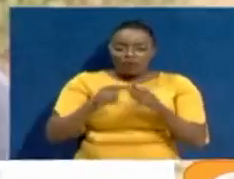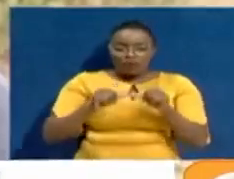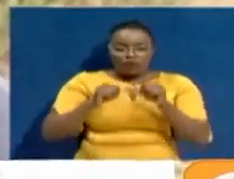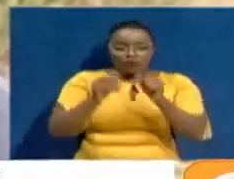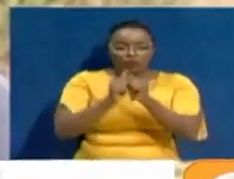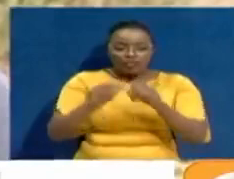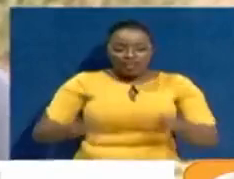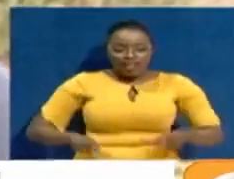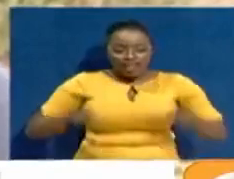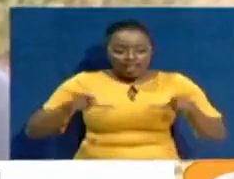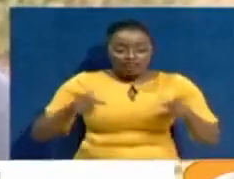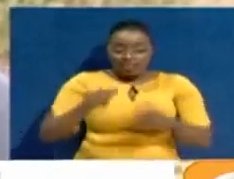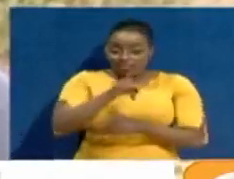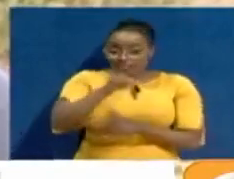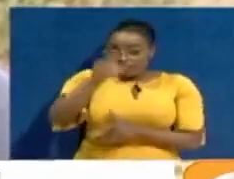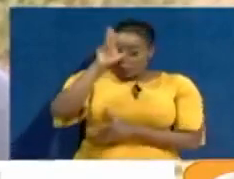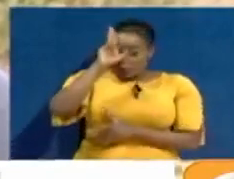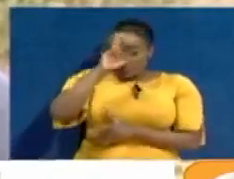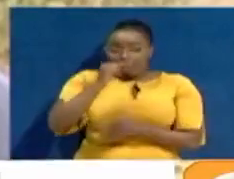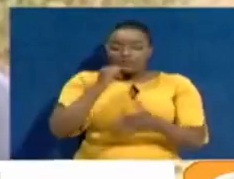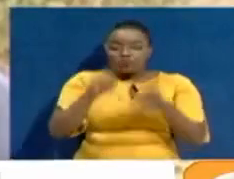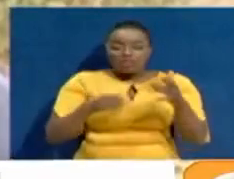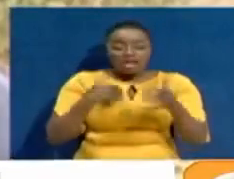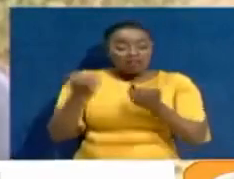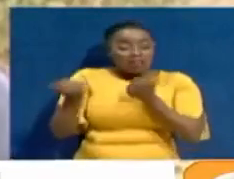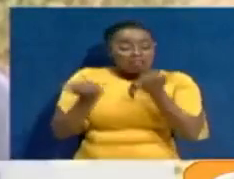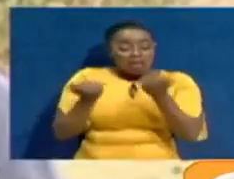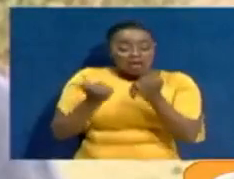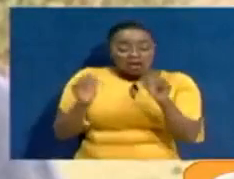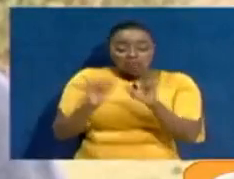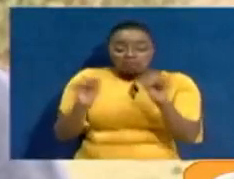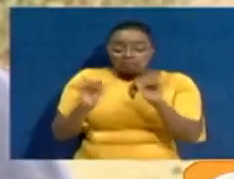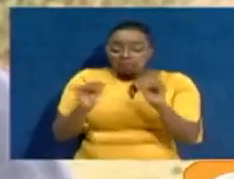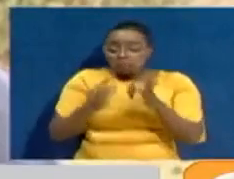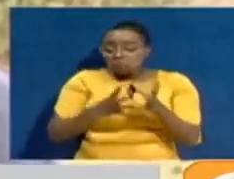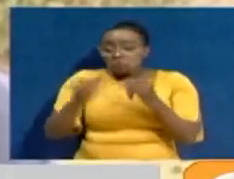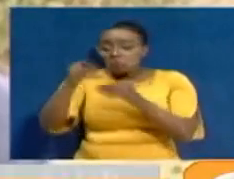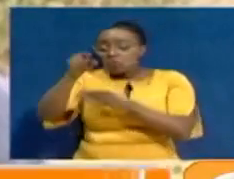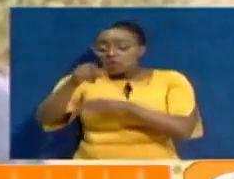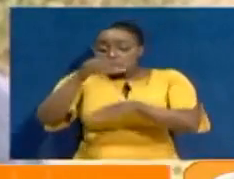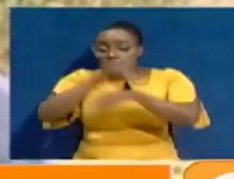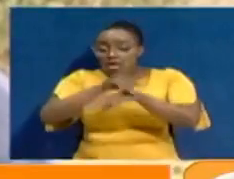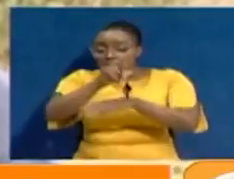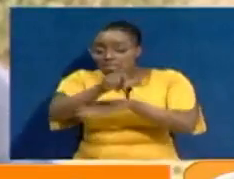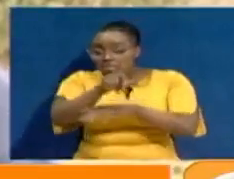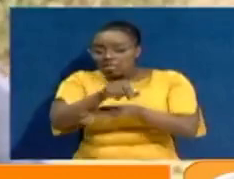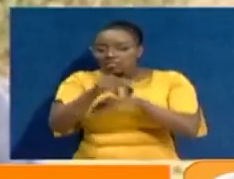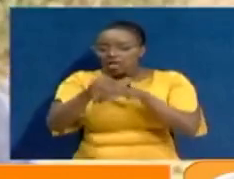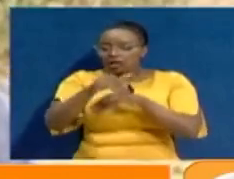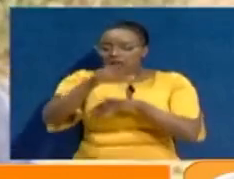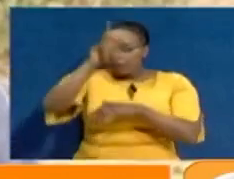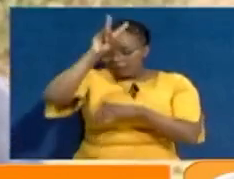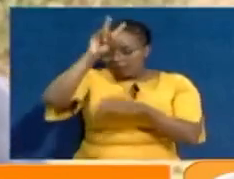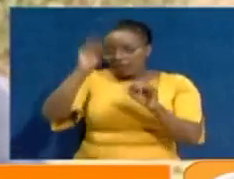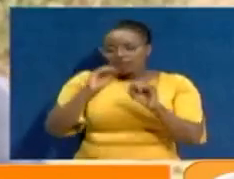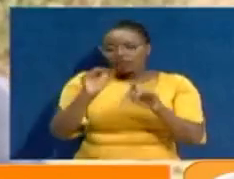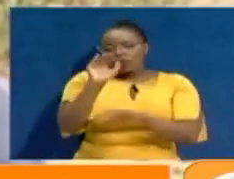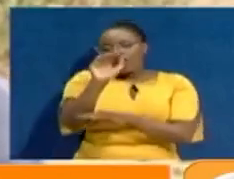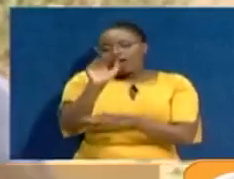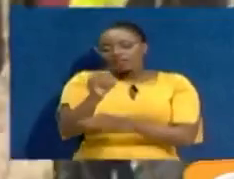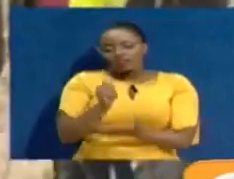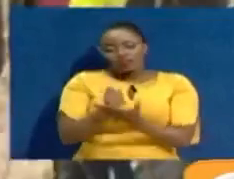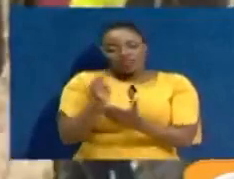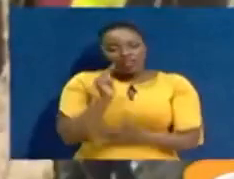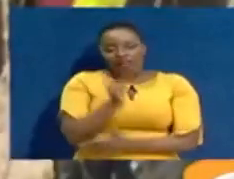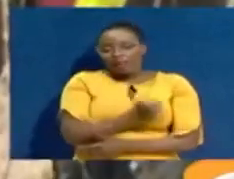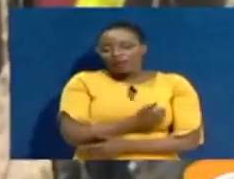na maisha. Askari wetu walisema wana gari ya kuenda huko kufikia hizo ng'ombe. Sasa tunaomba